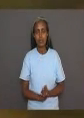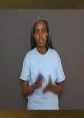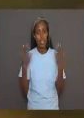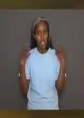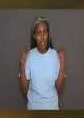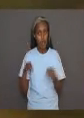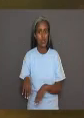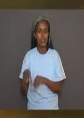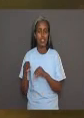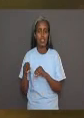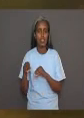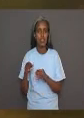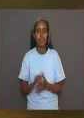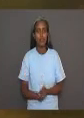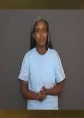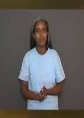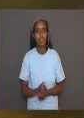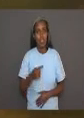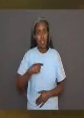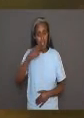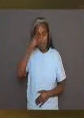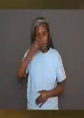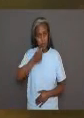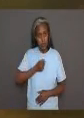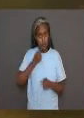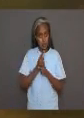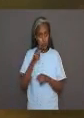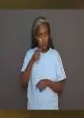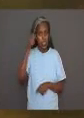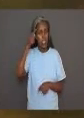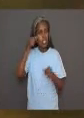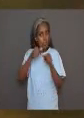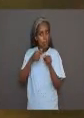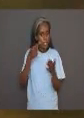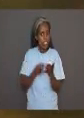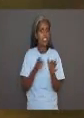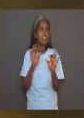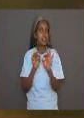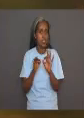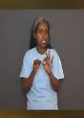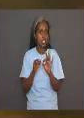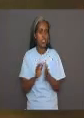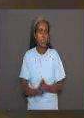Hello, students. I am sure you remembered this definition.